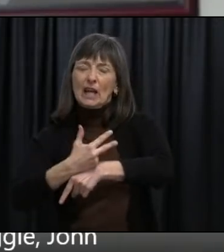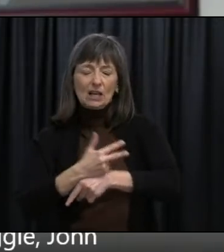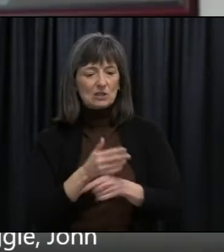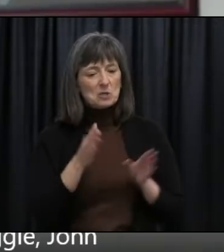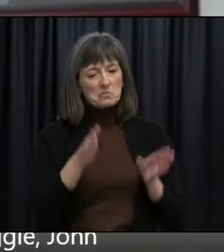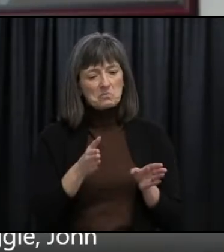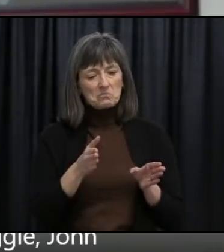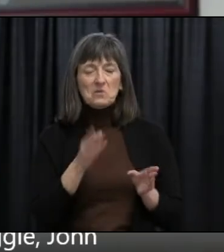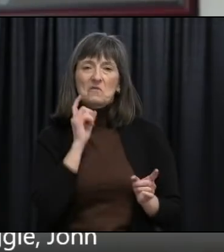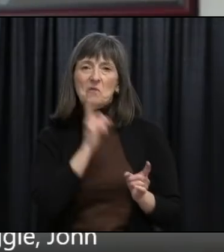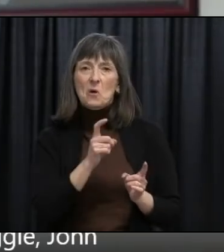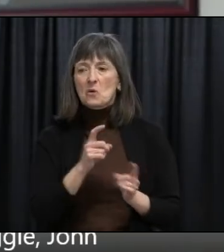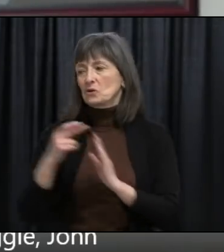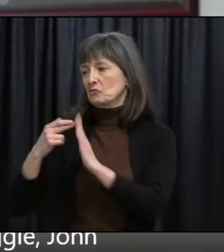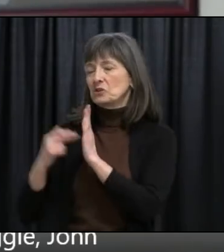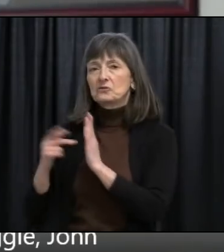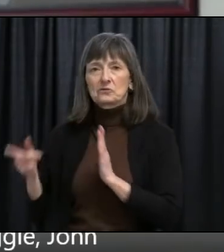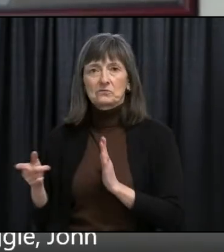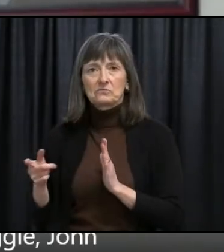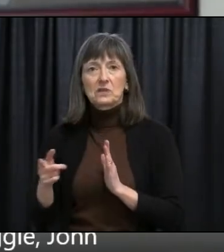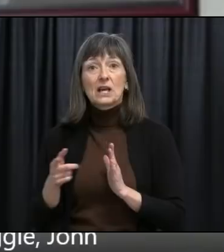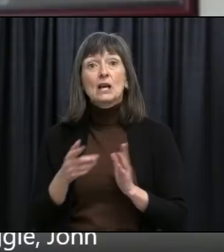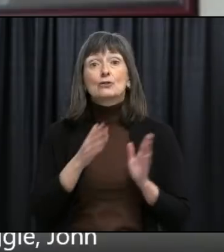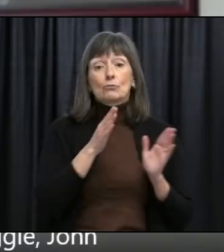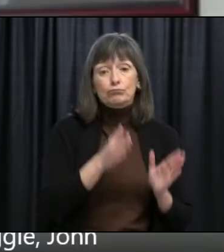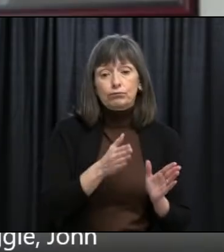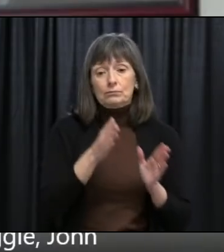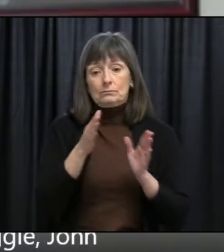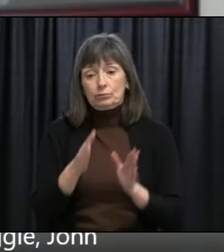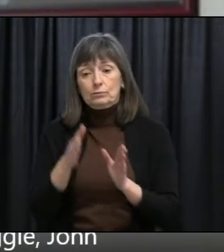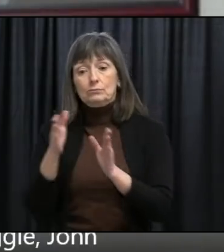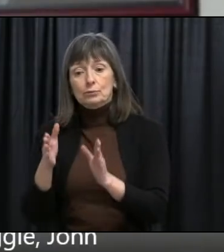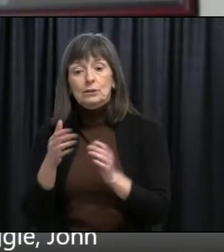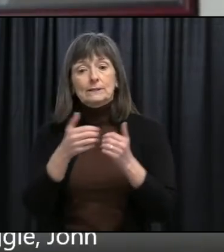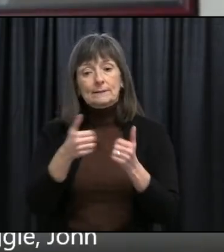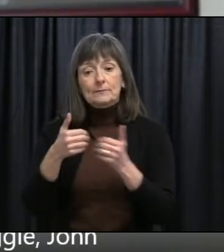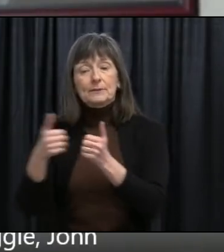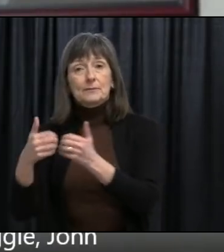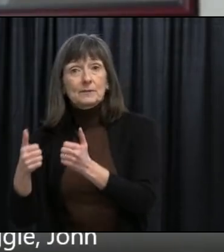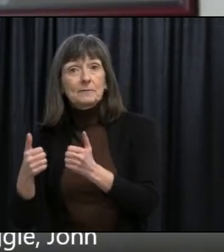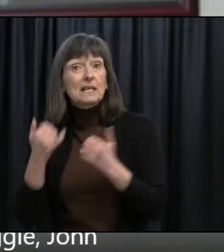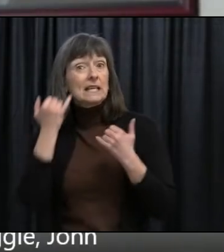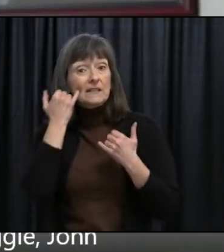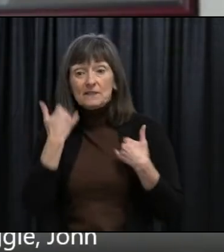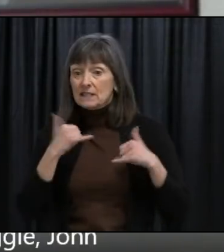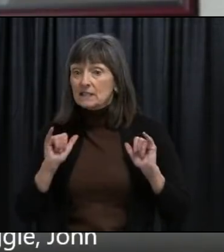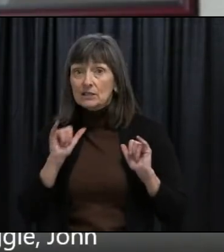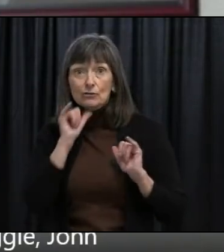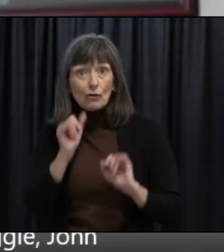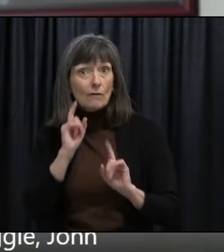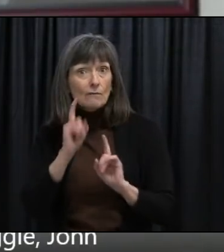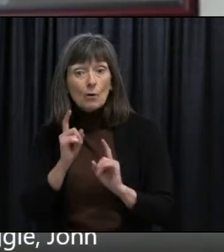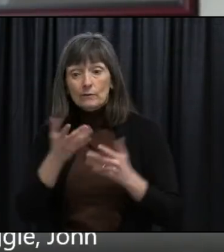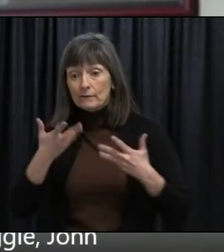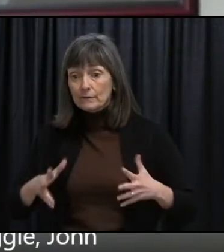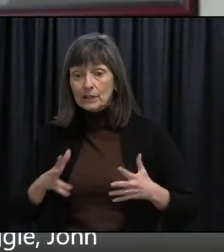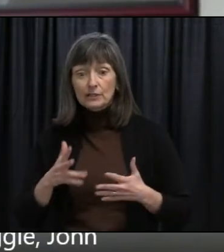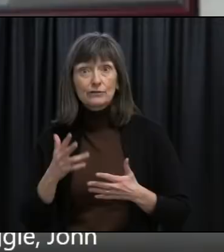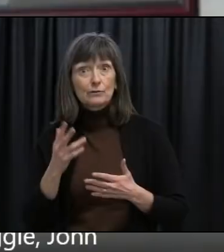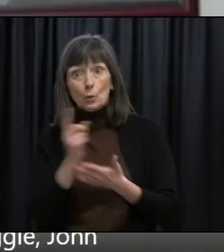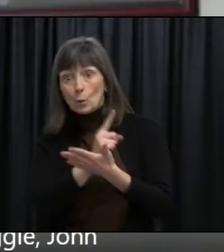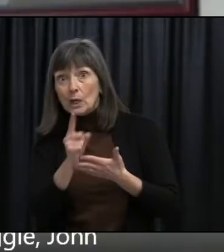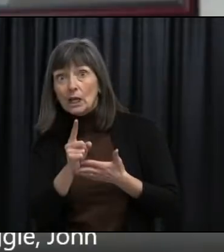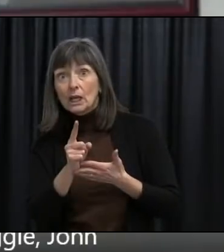it will be open up for anybody who didn't have the opportunity to go when their surname was in the list, as it were. So